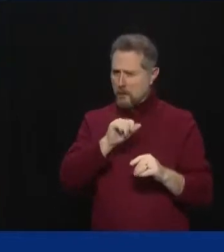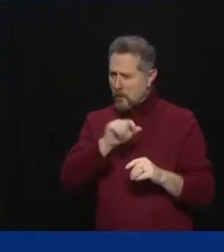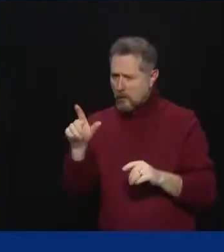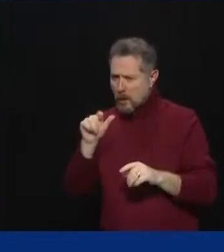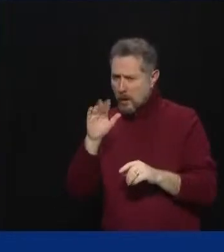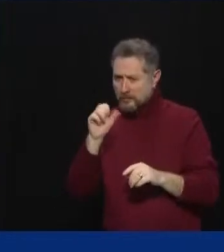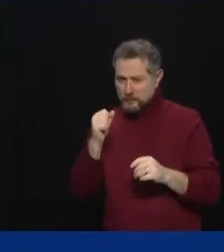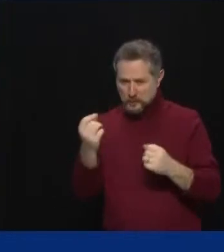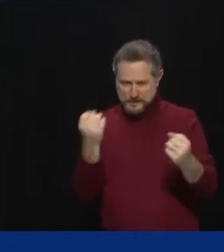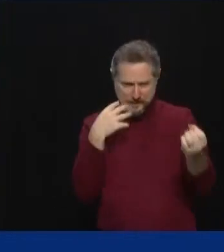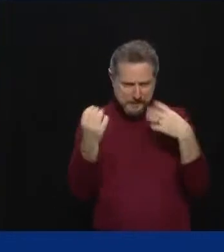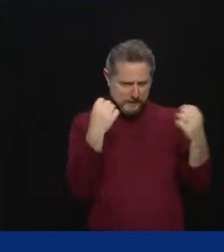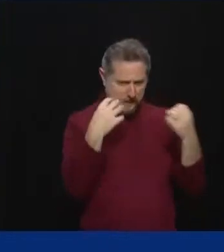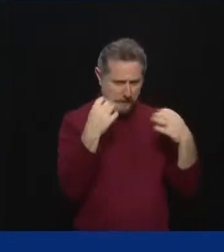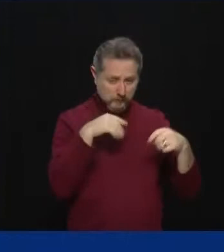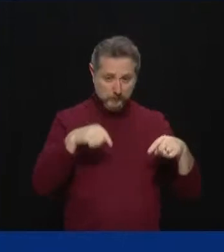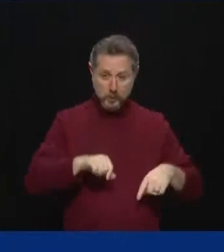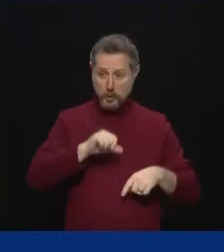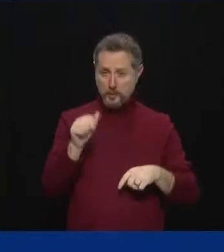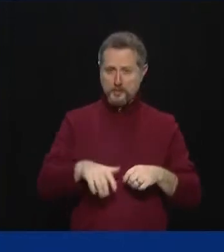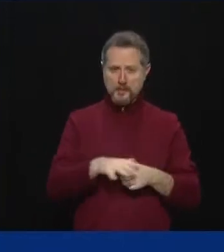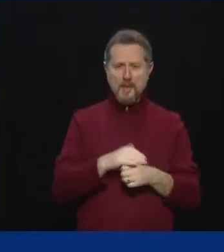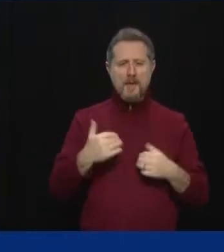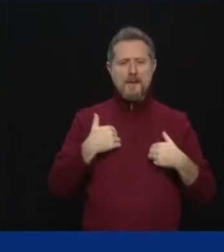Wadsworth that have a characteristic